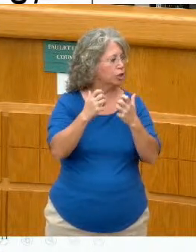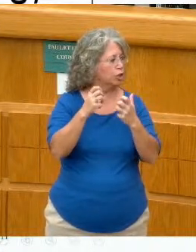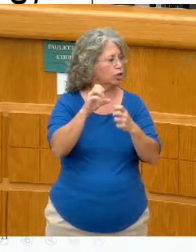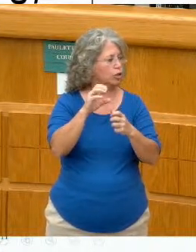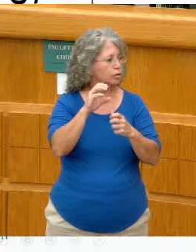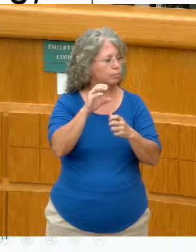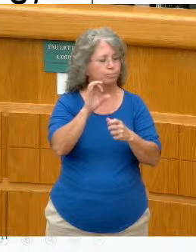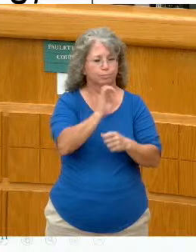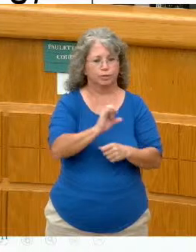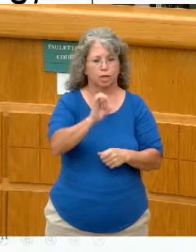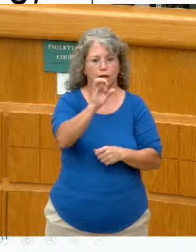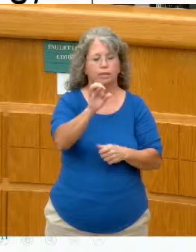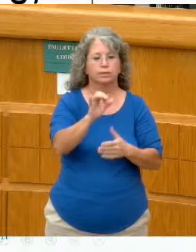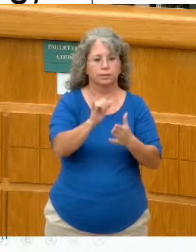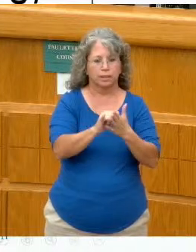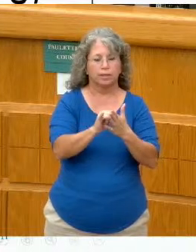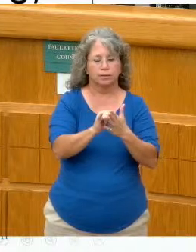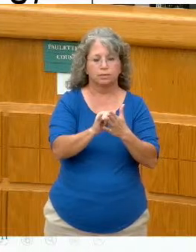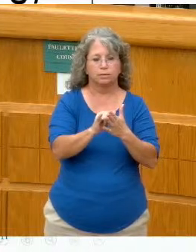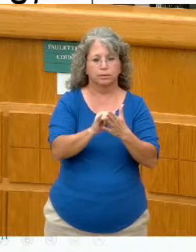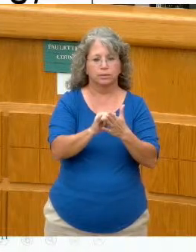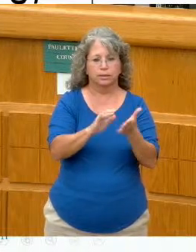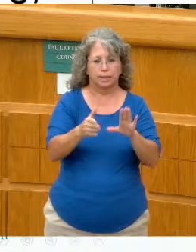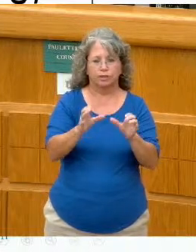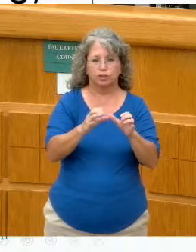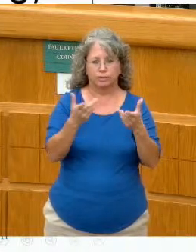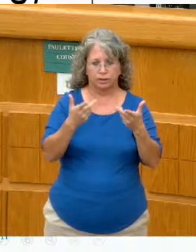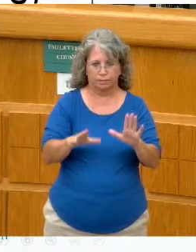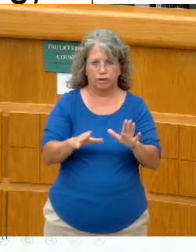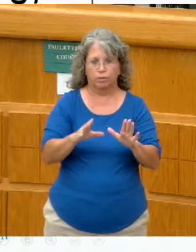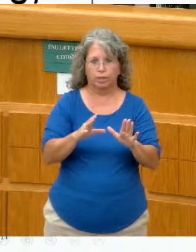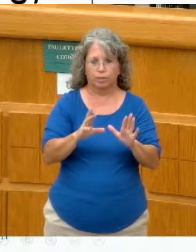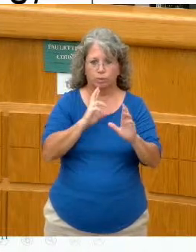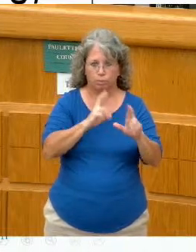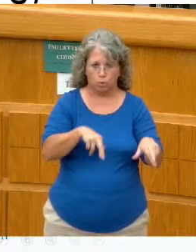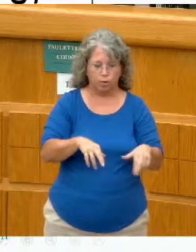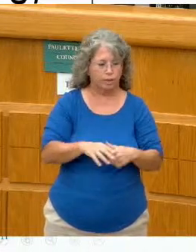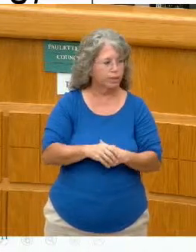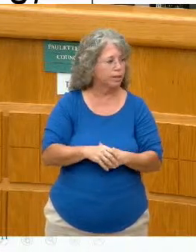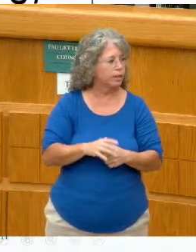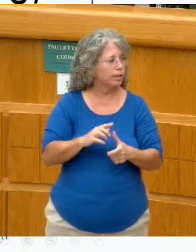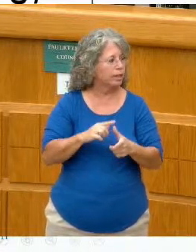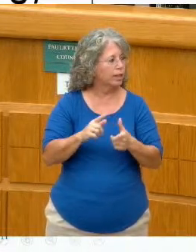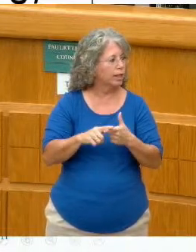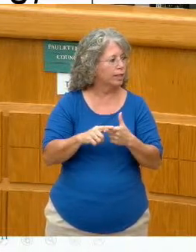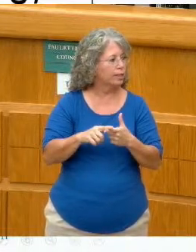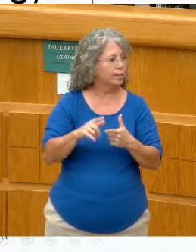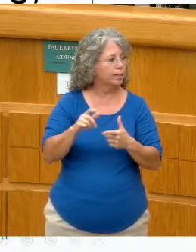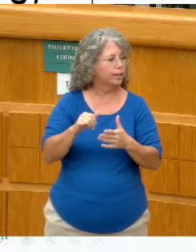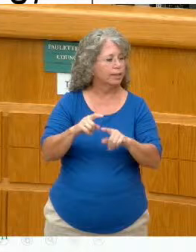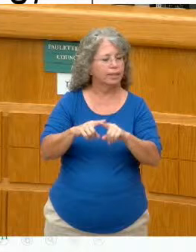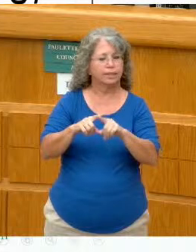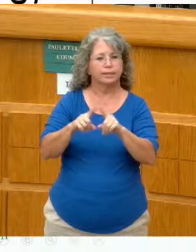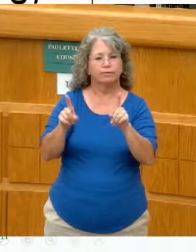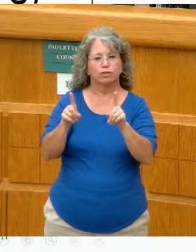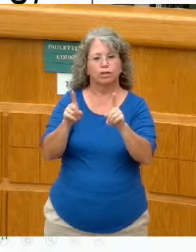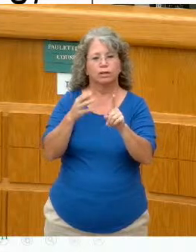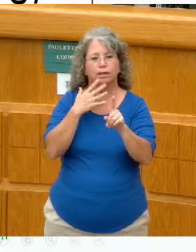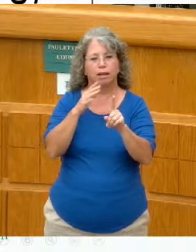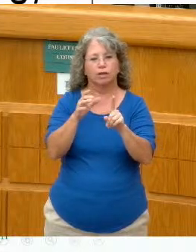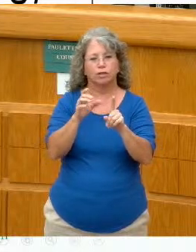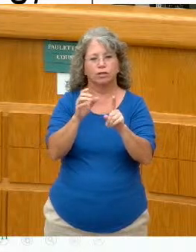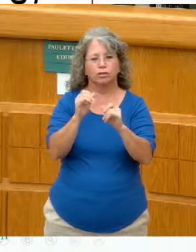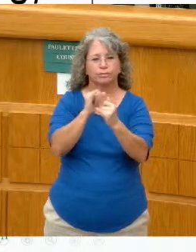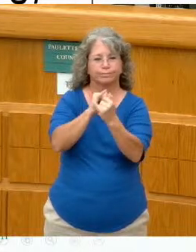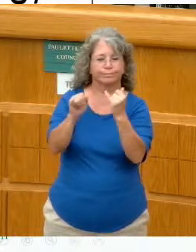certificates have been counted. The triangular points over here, and this different coloration of the model represents where